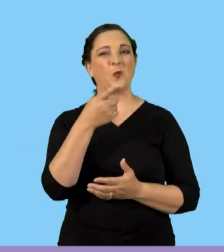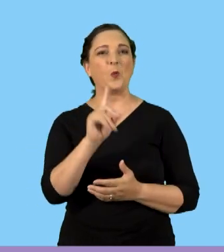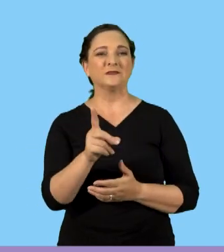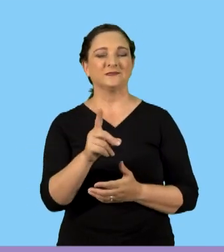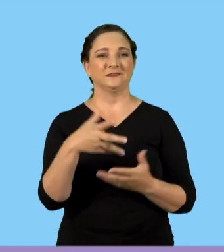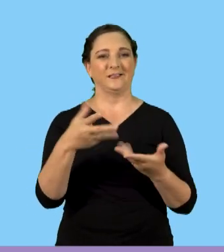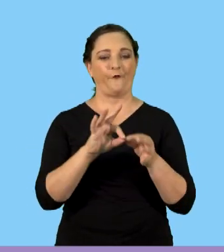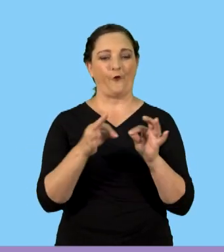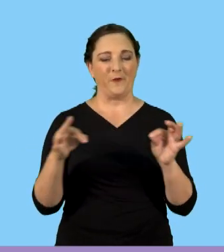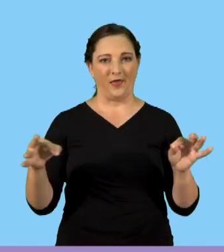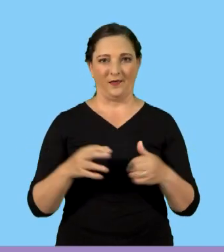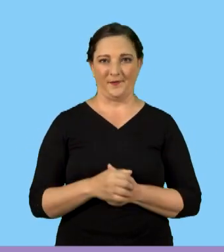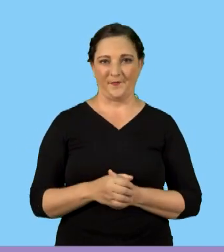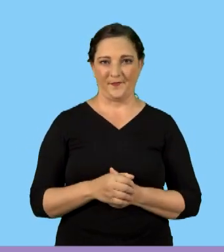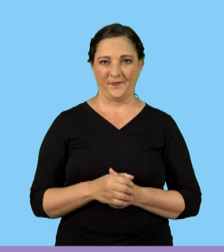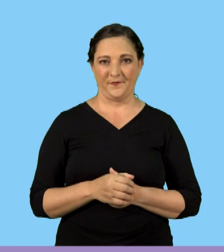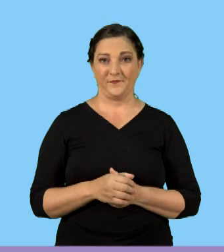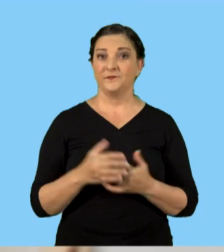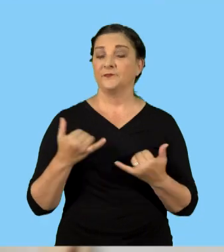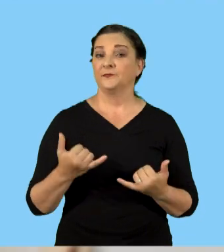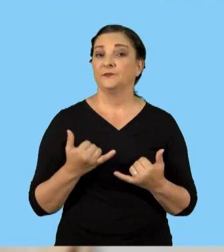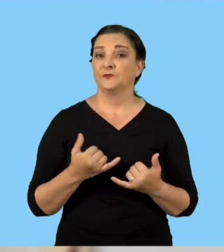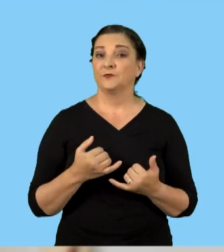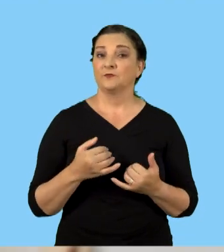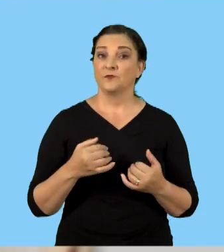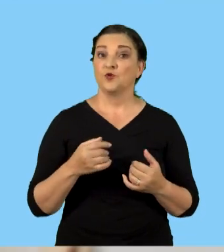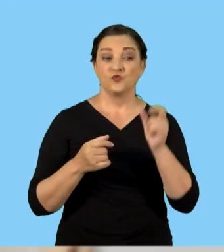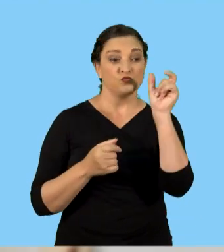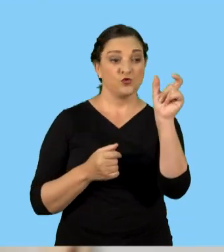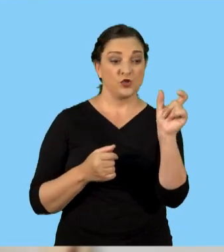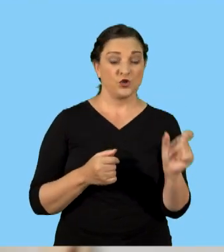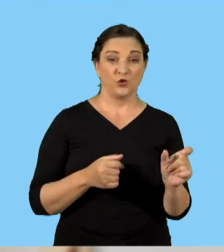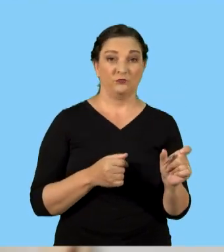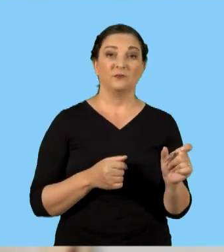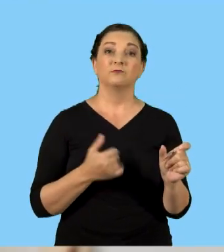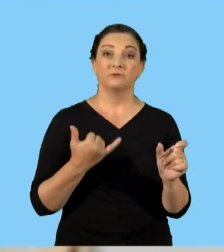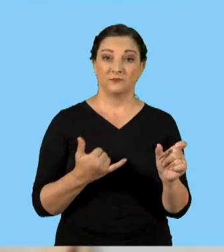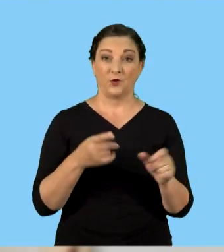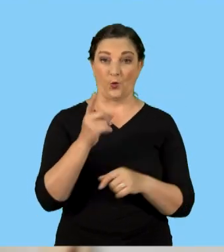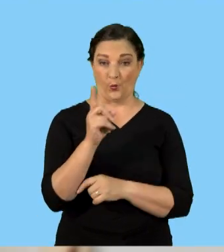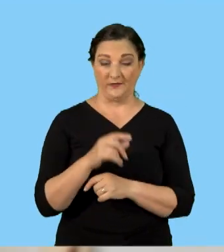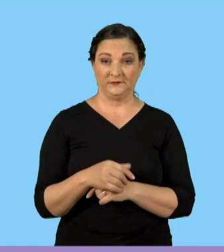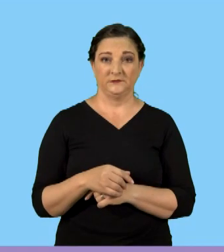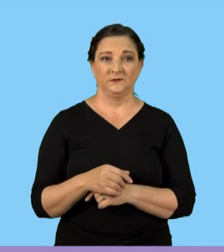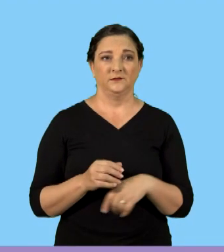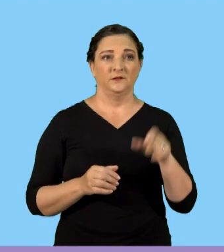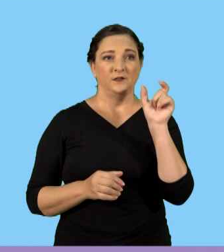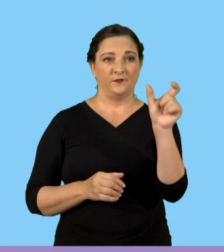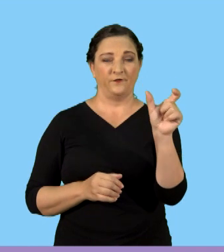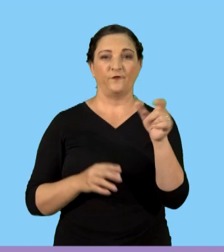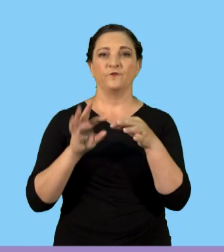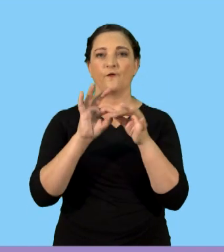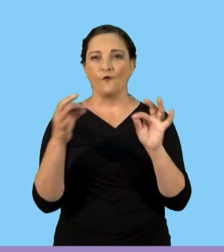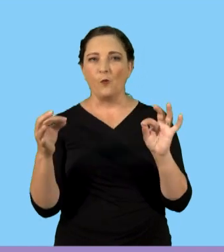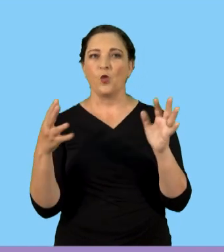how we find the formula for a pattern. Let's look at the keywords that we are going to be focusing on during the lesson. So we have there